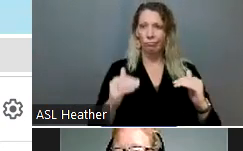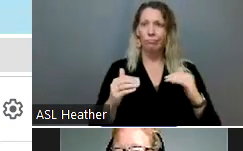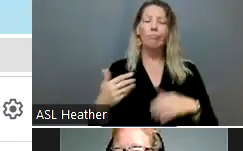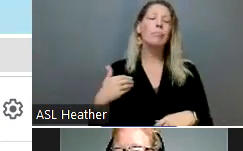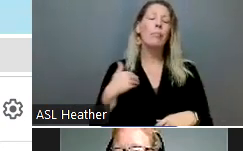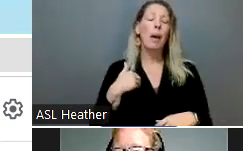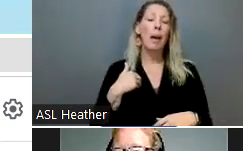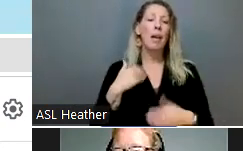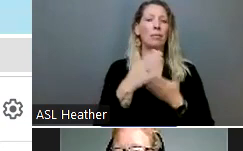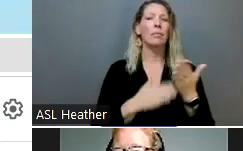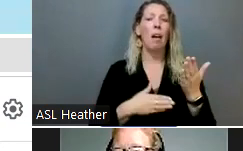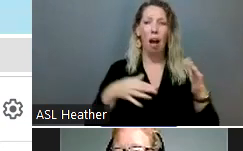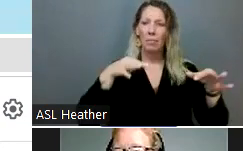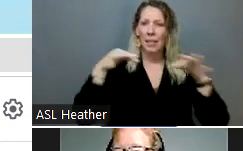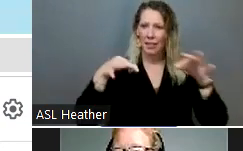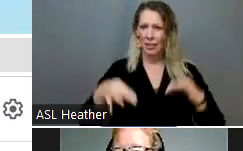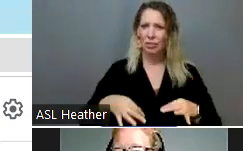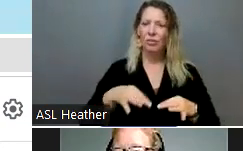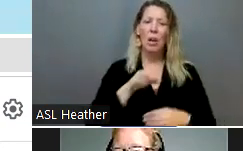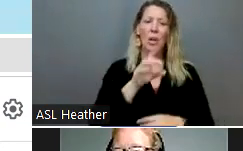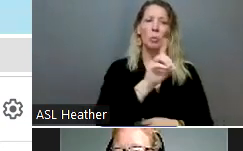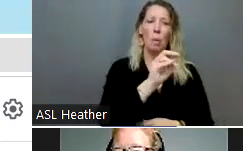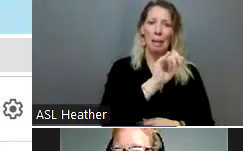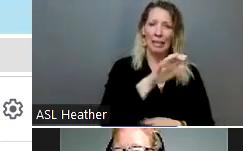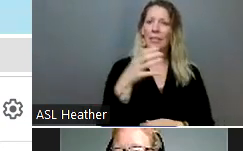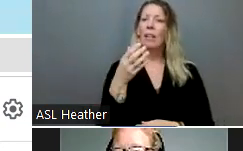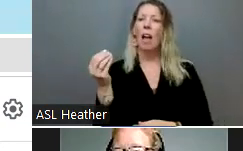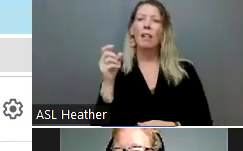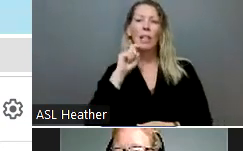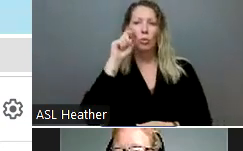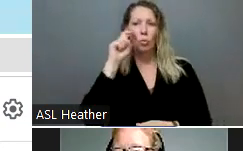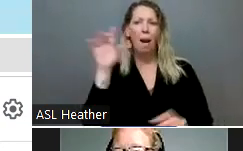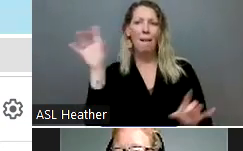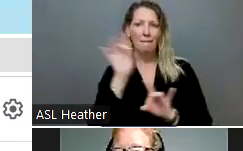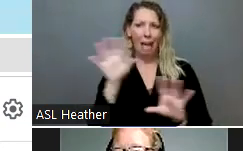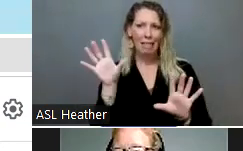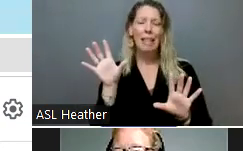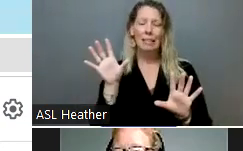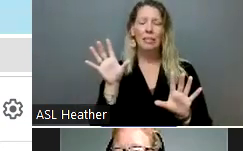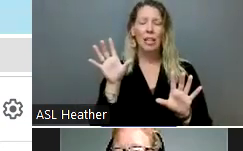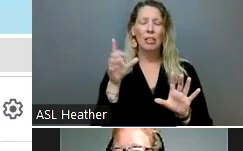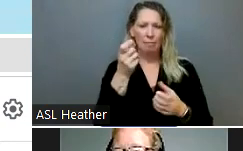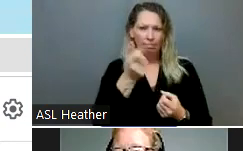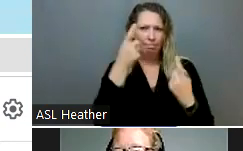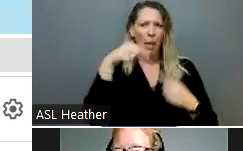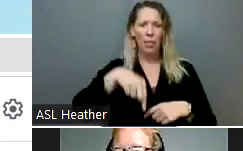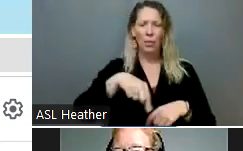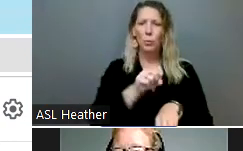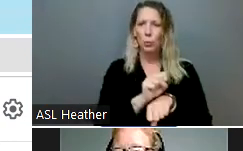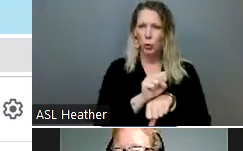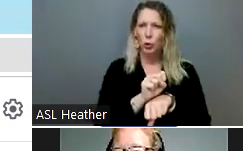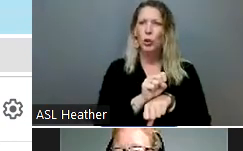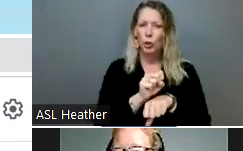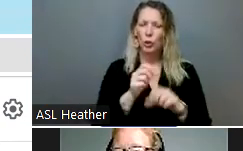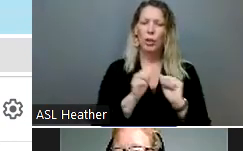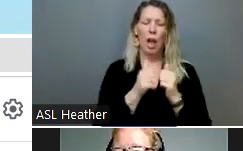some definitions of domestic and sexual violence that might be helpful for grounding folks in this work and